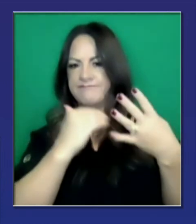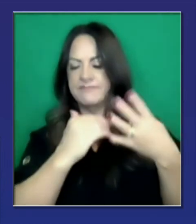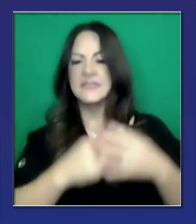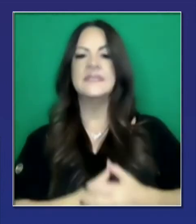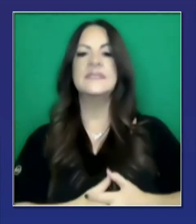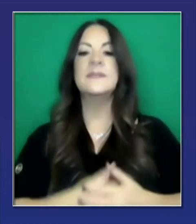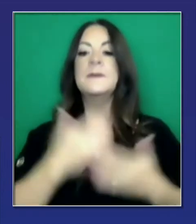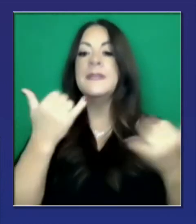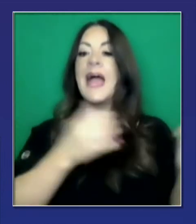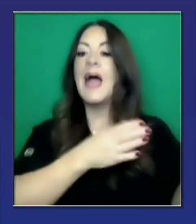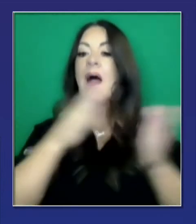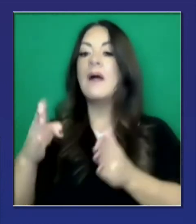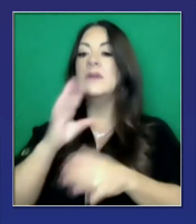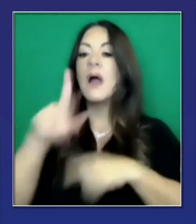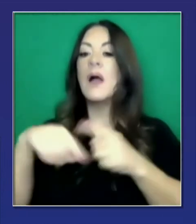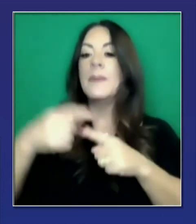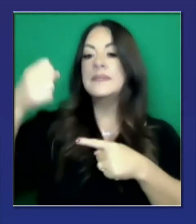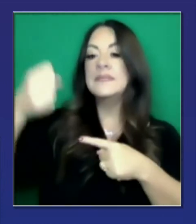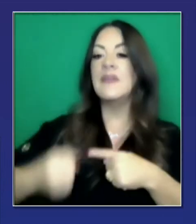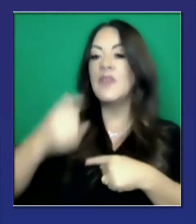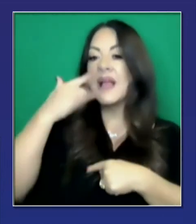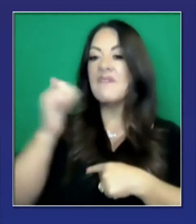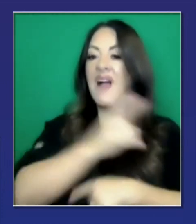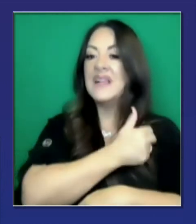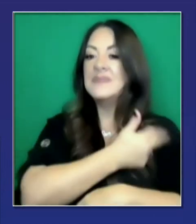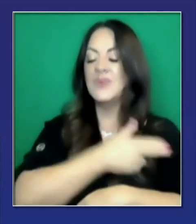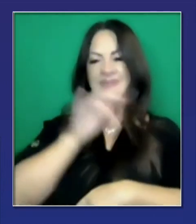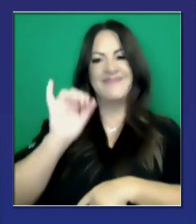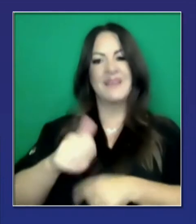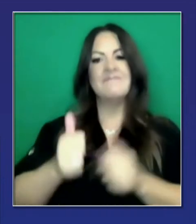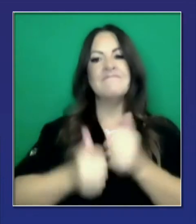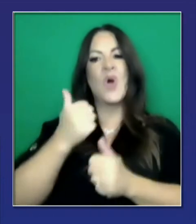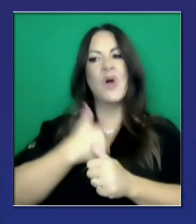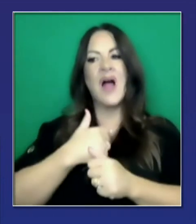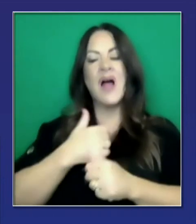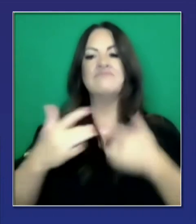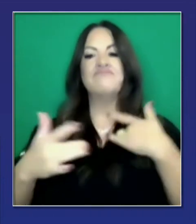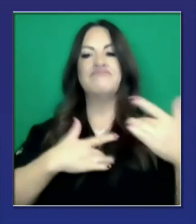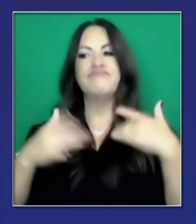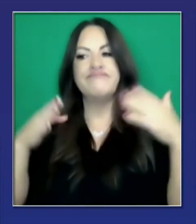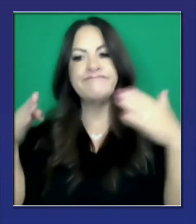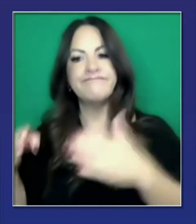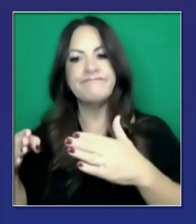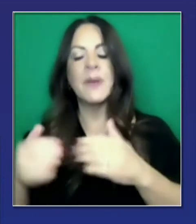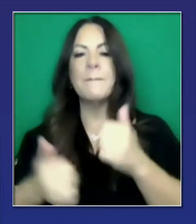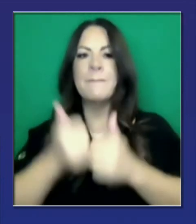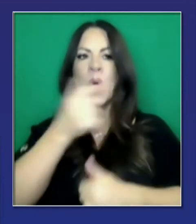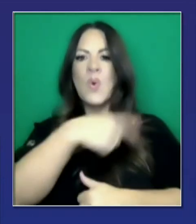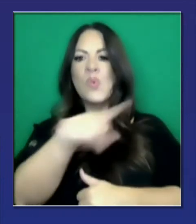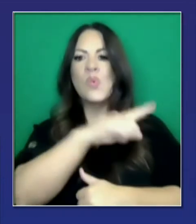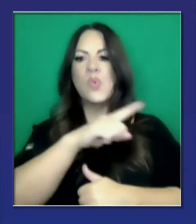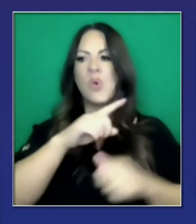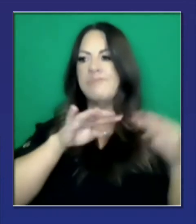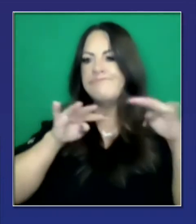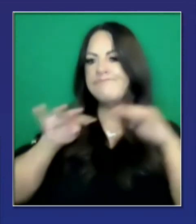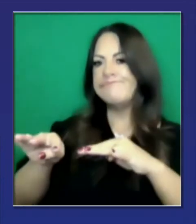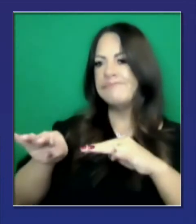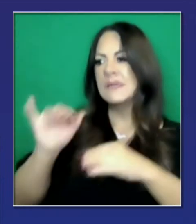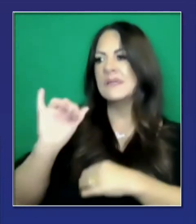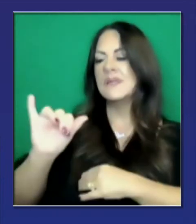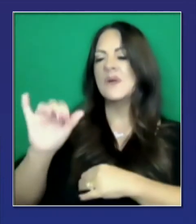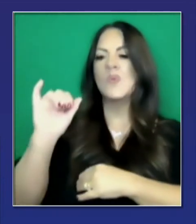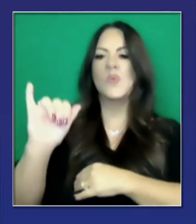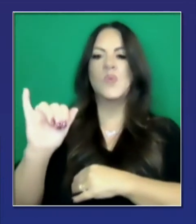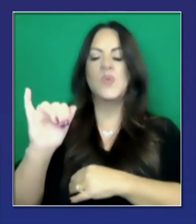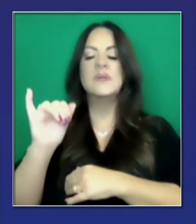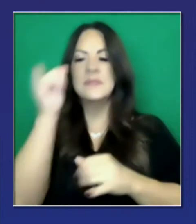California hospitals, that's been our biggest focus. It's obviously generated headlines, it's generated a lot of focus and consternation, not only within the